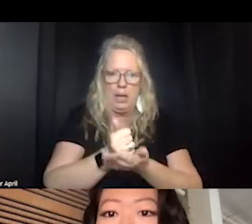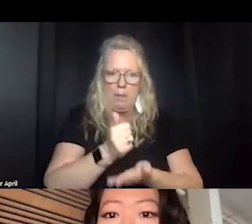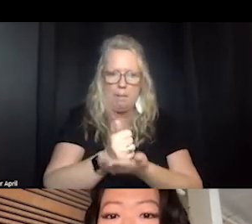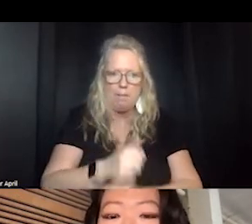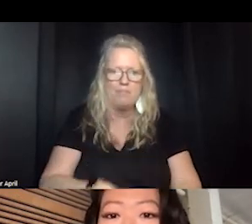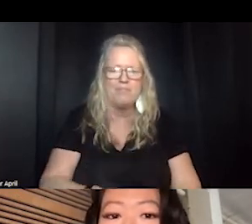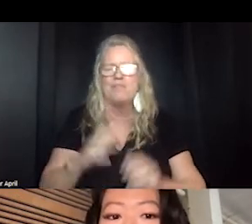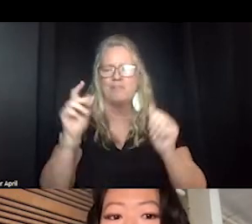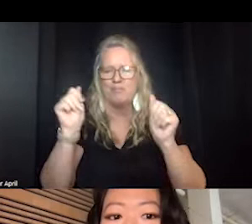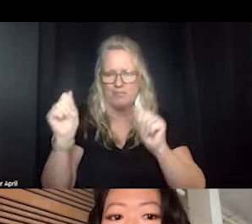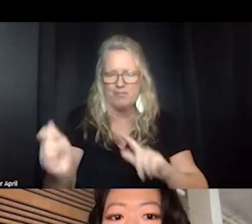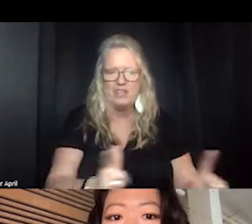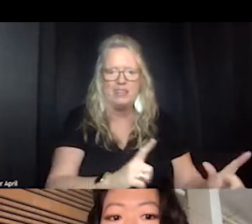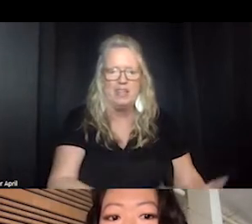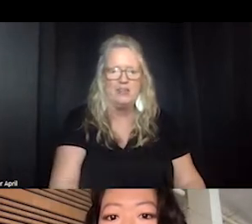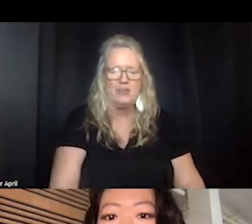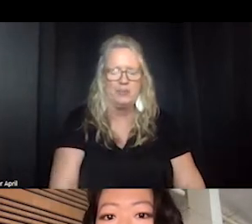And next slide.